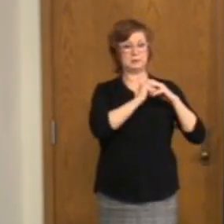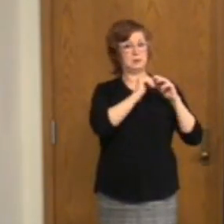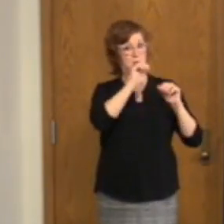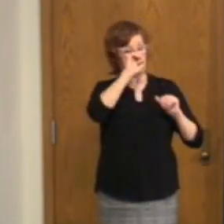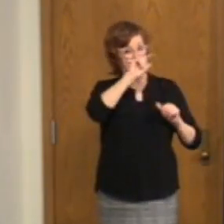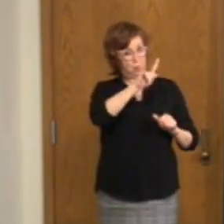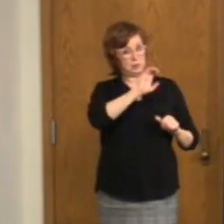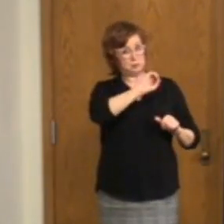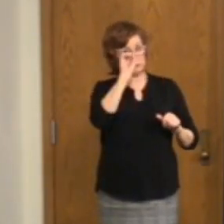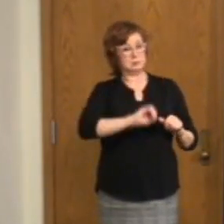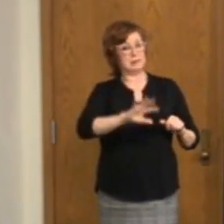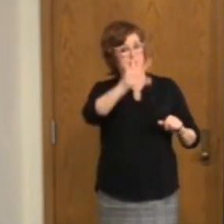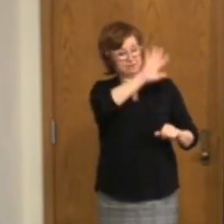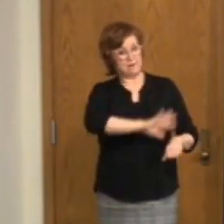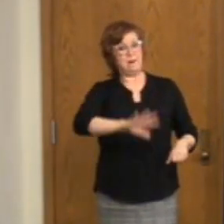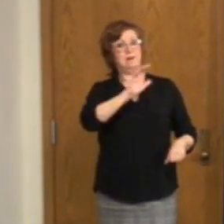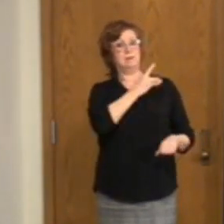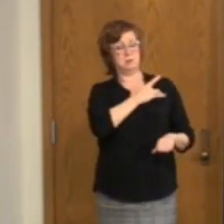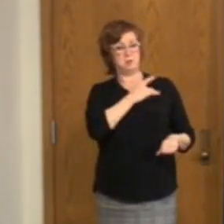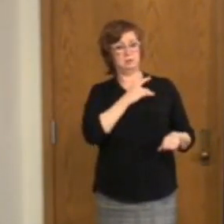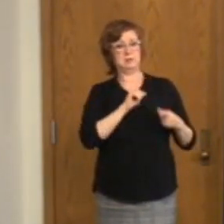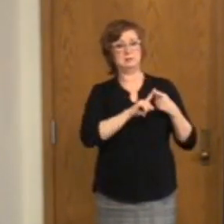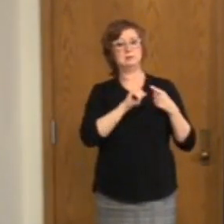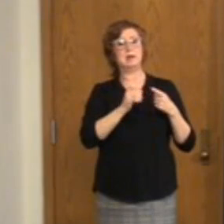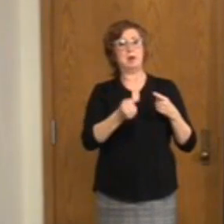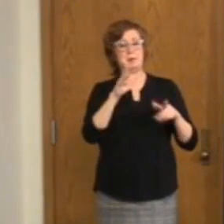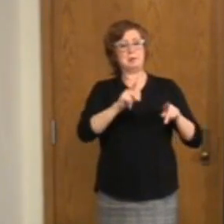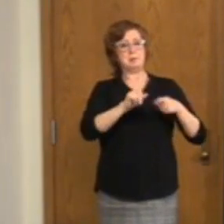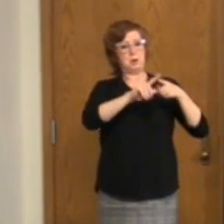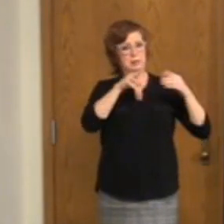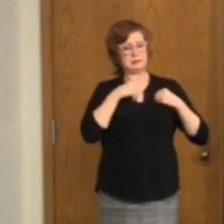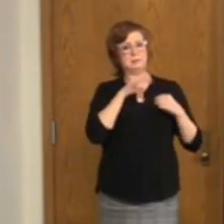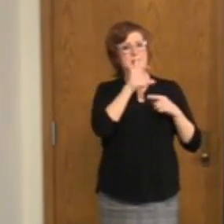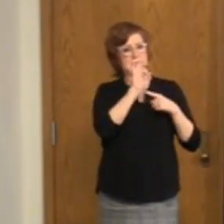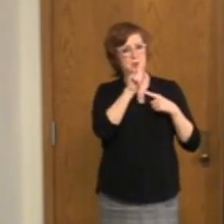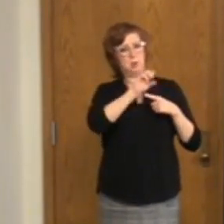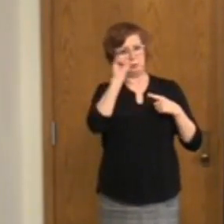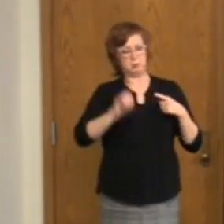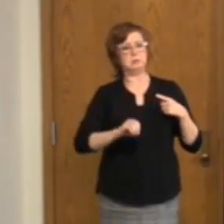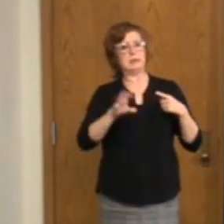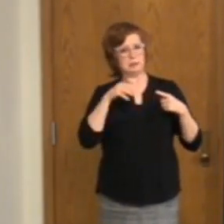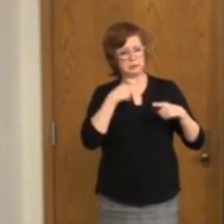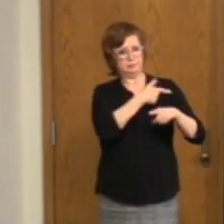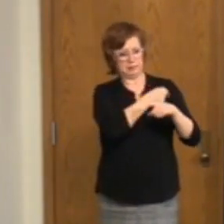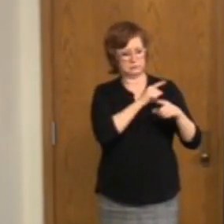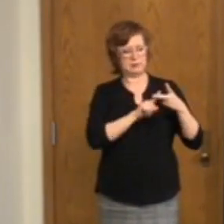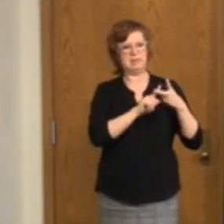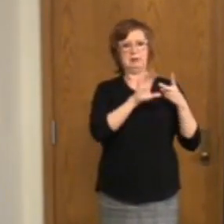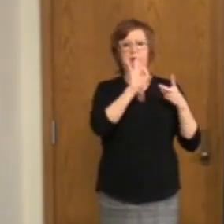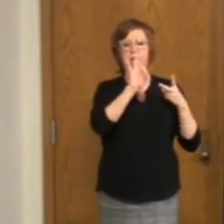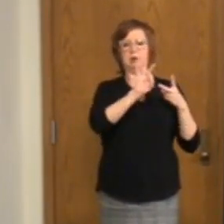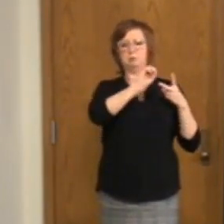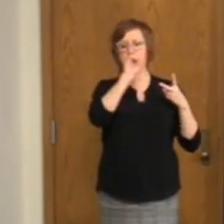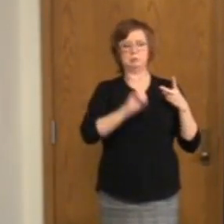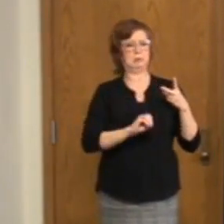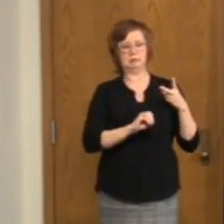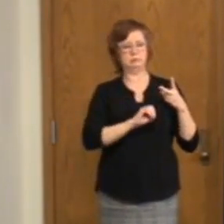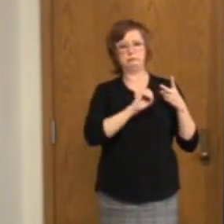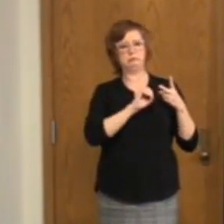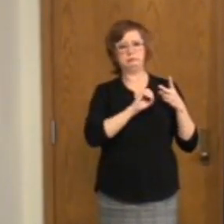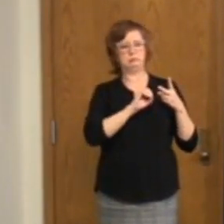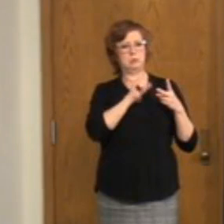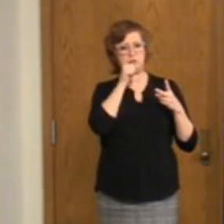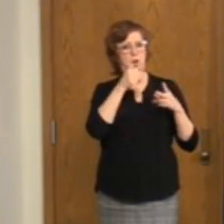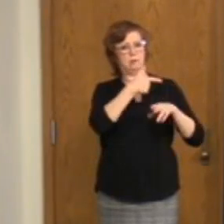long-term care residents have received their first dose. The other 9% either refused or were unable to get their